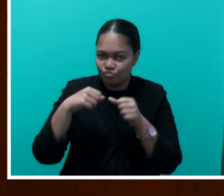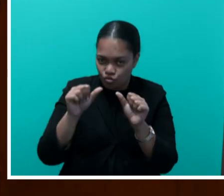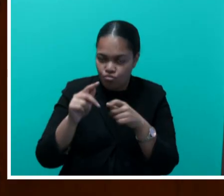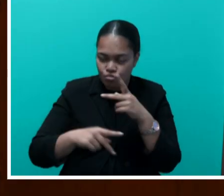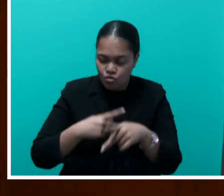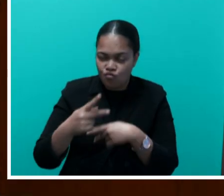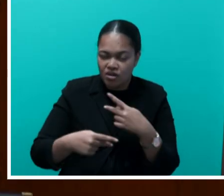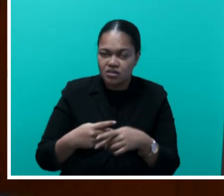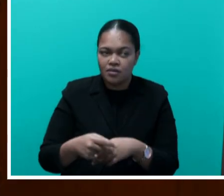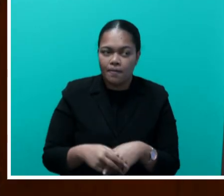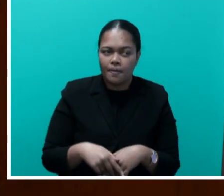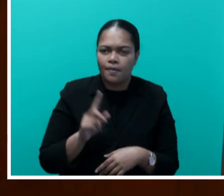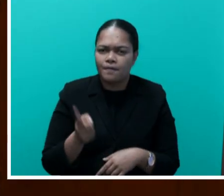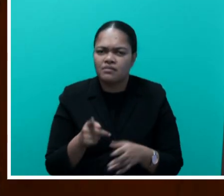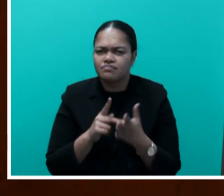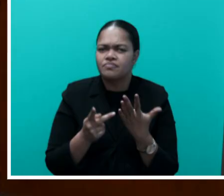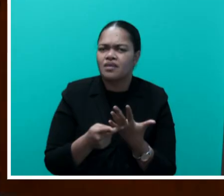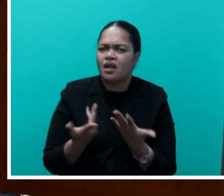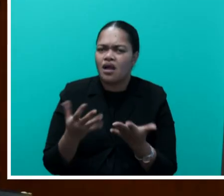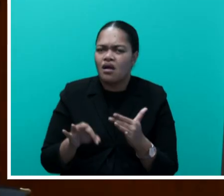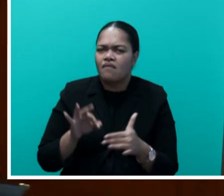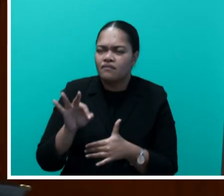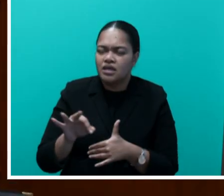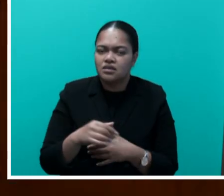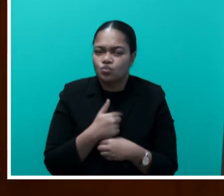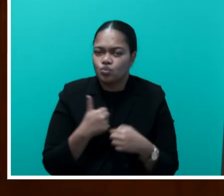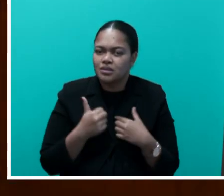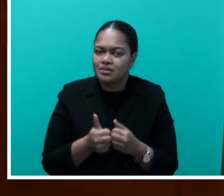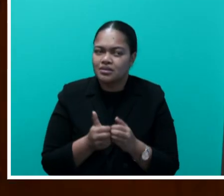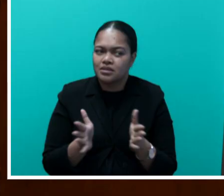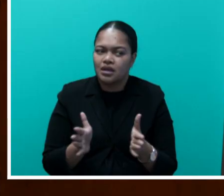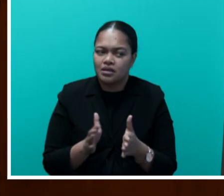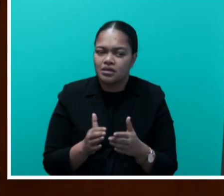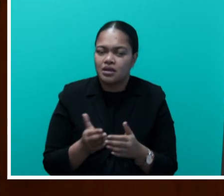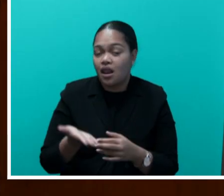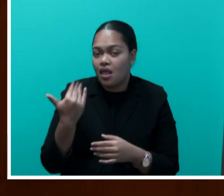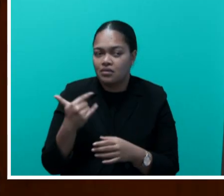extending the initial effort that we started last year.